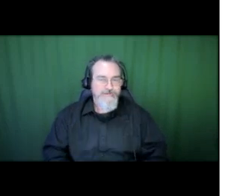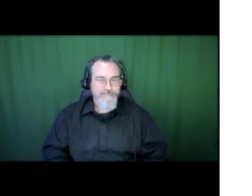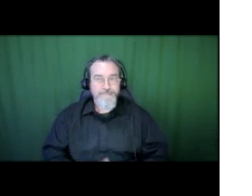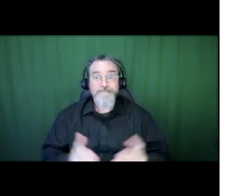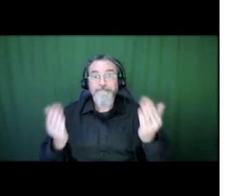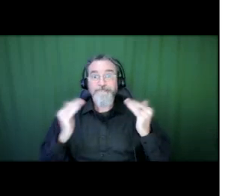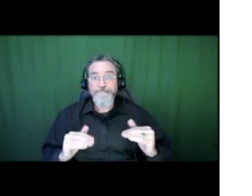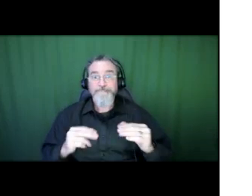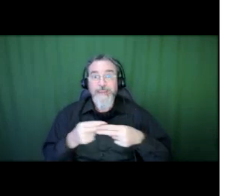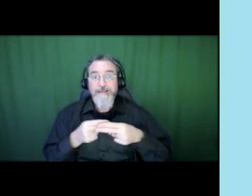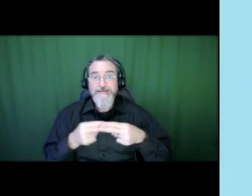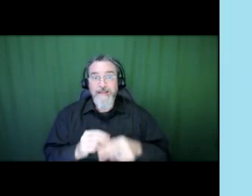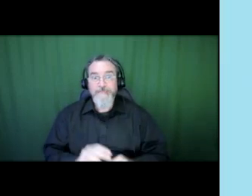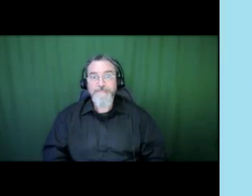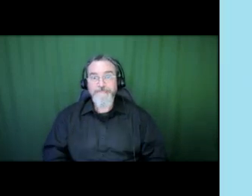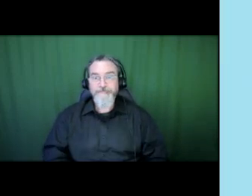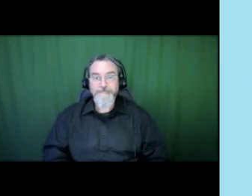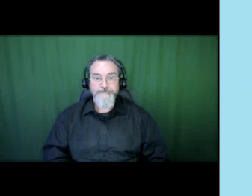please.